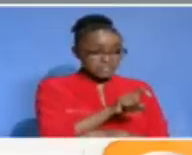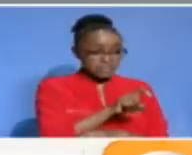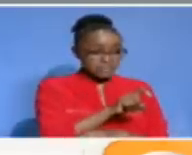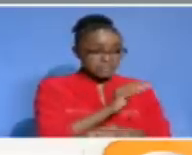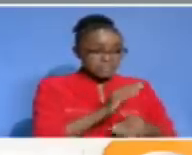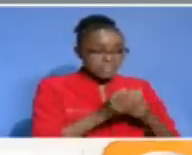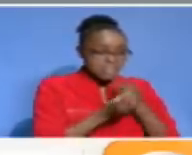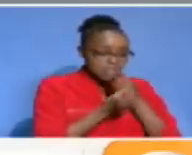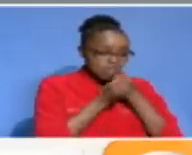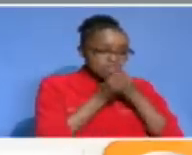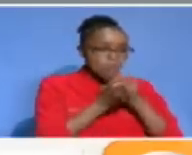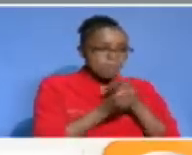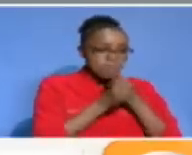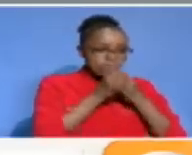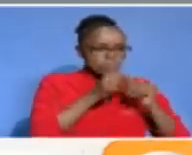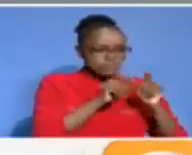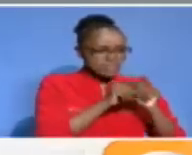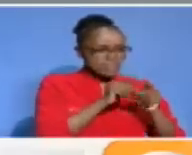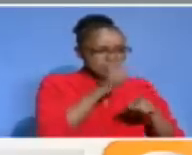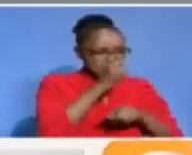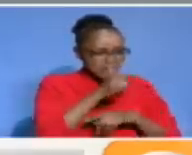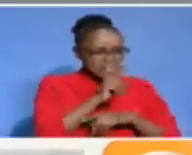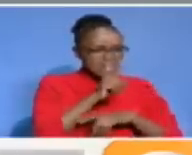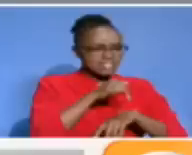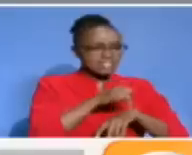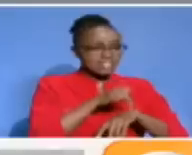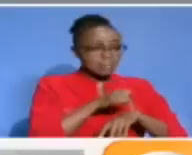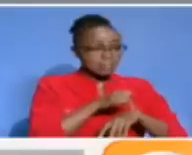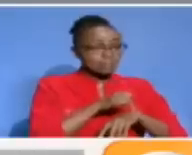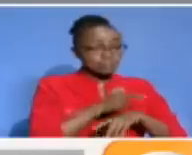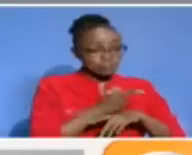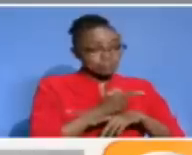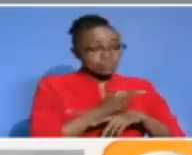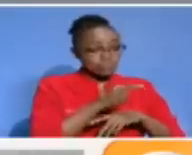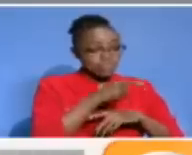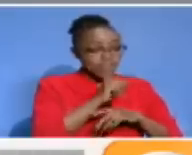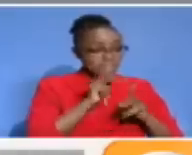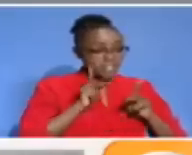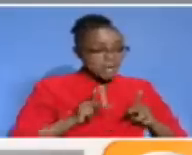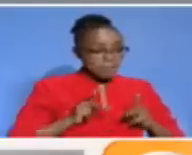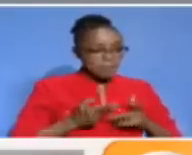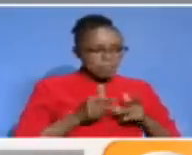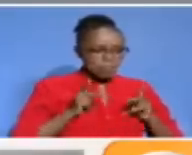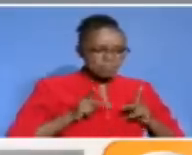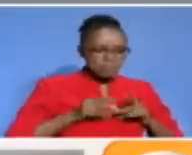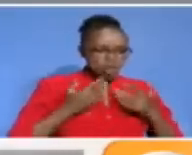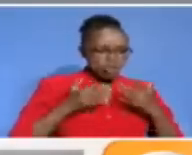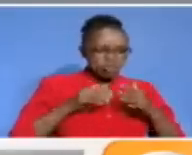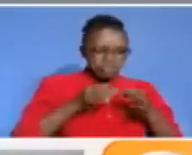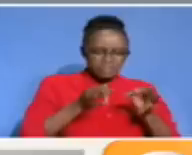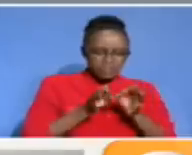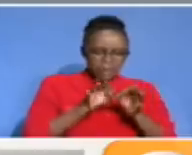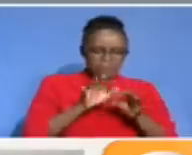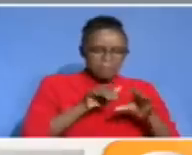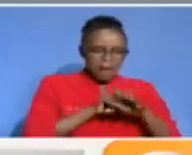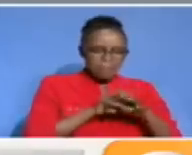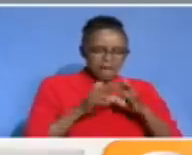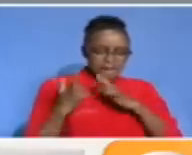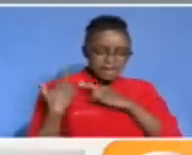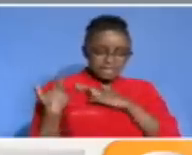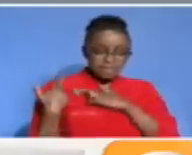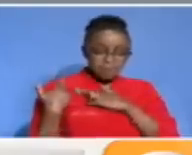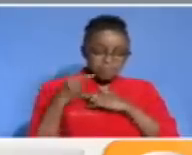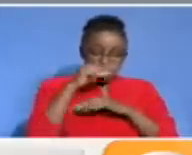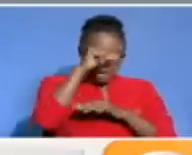out information at the appropriate time to the appropriate people. People lost loved ones. It is the responsibility of